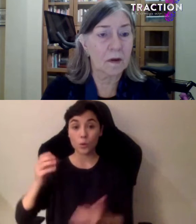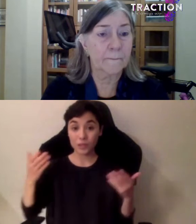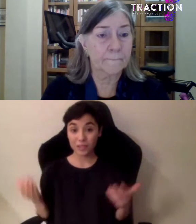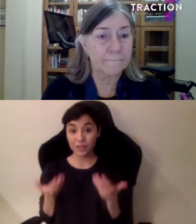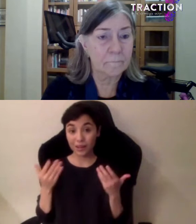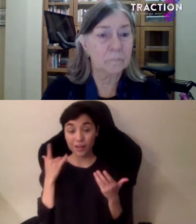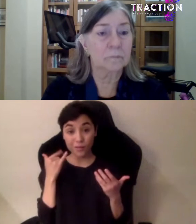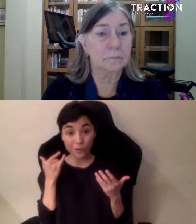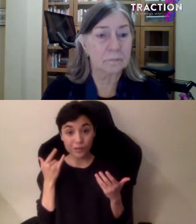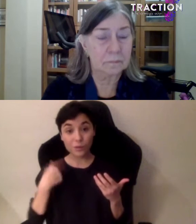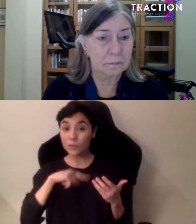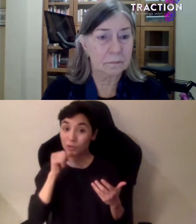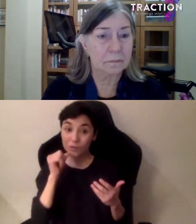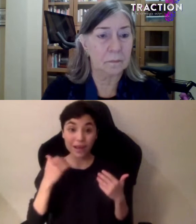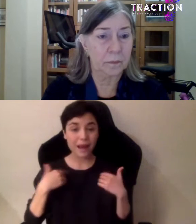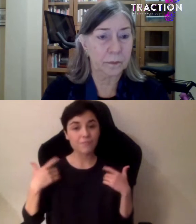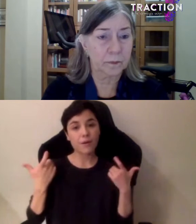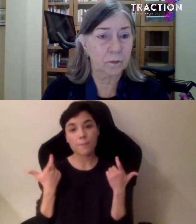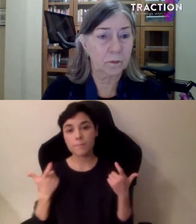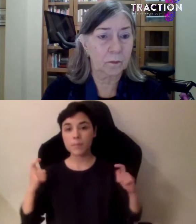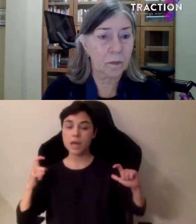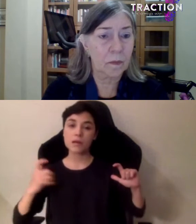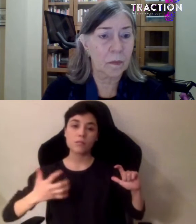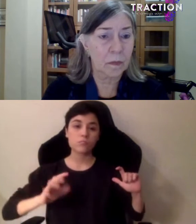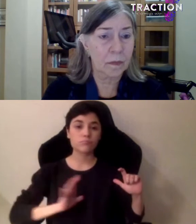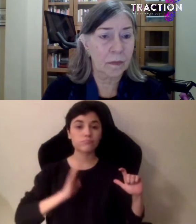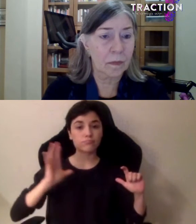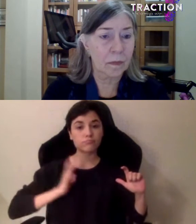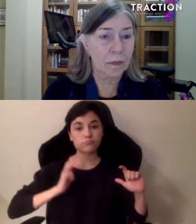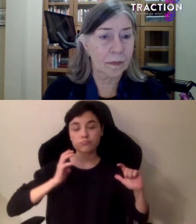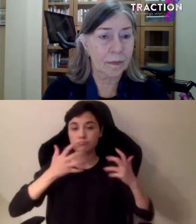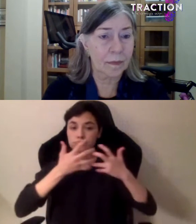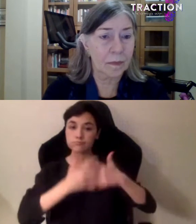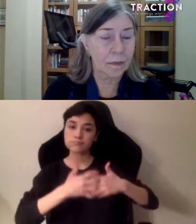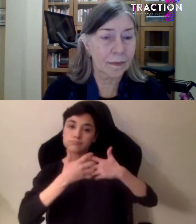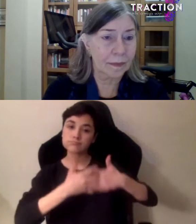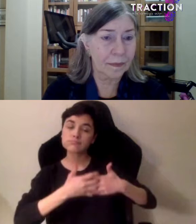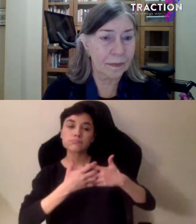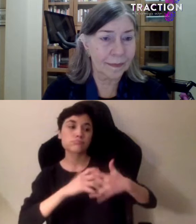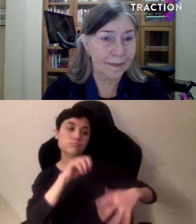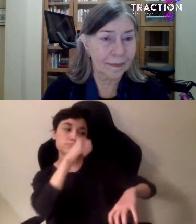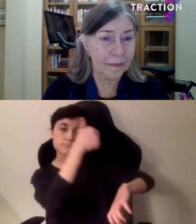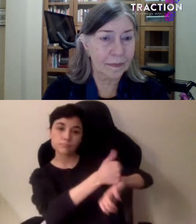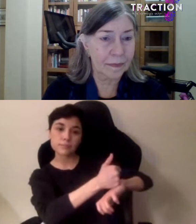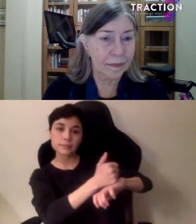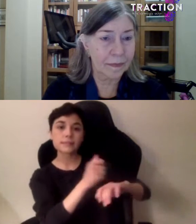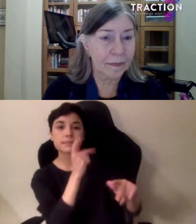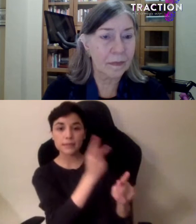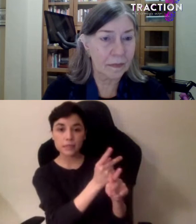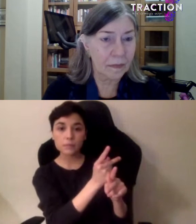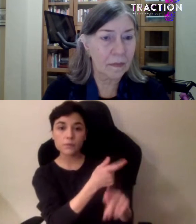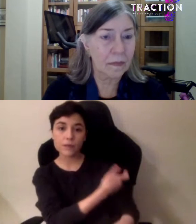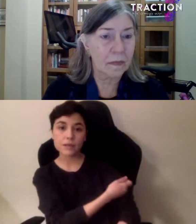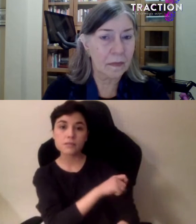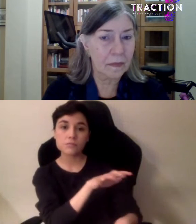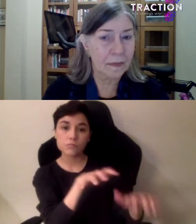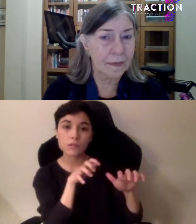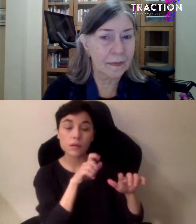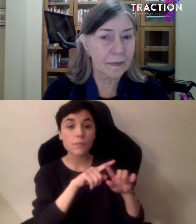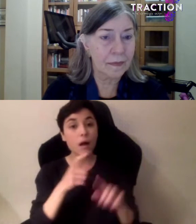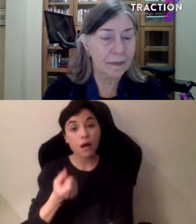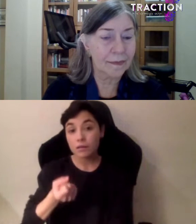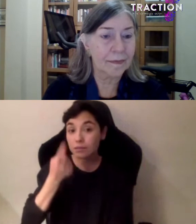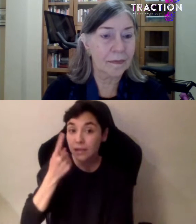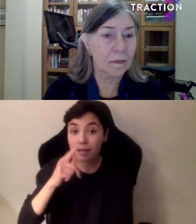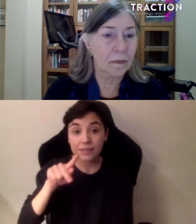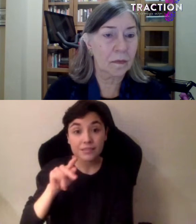believe. But the Johnson & Johnson one, you know, as Dr. Schine said, is perfectly legitimate. And in fact, some people might